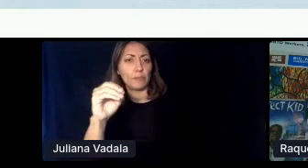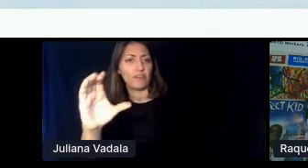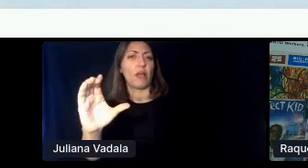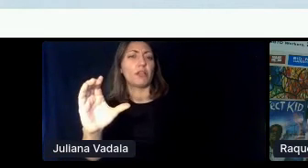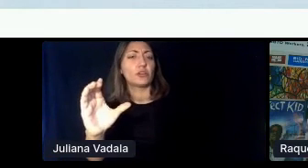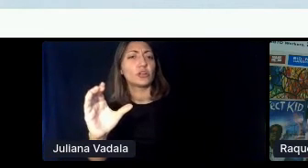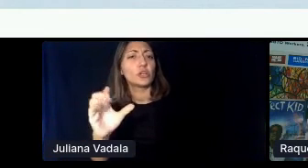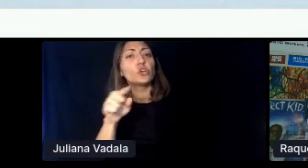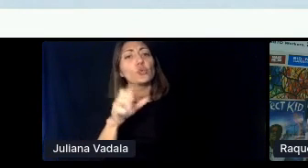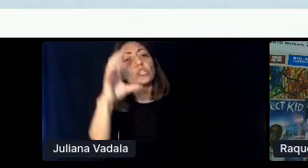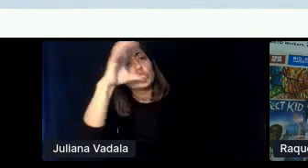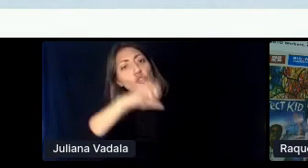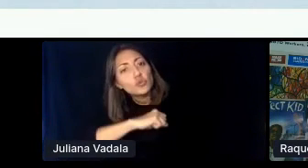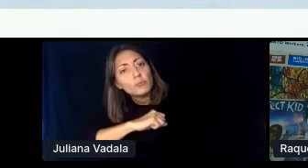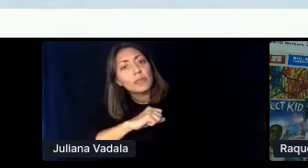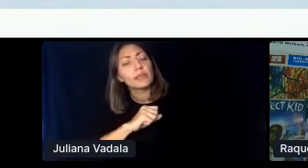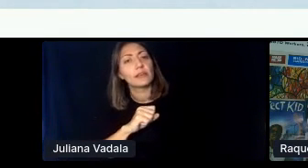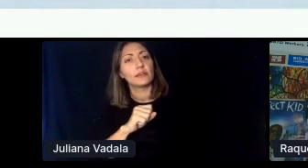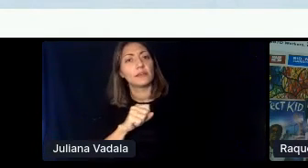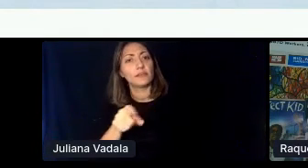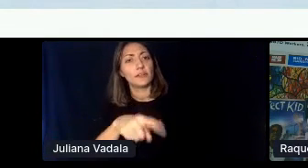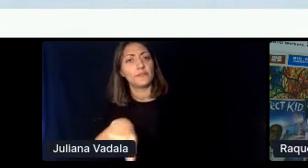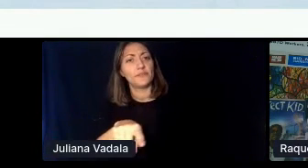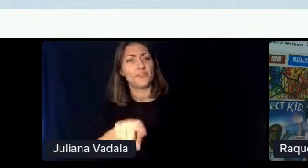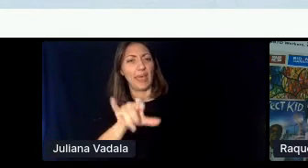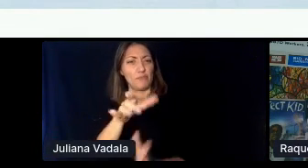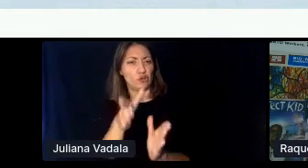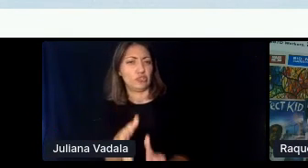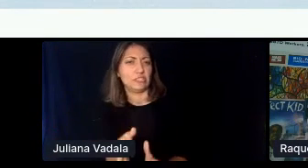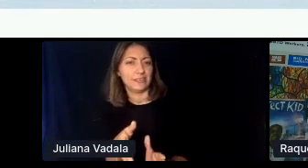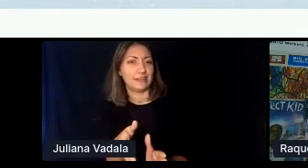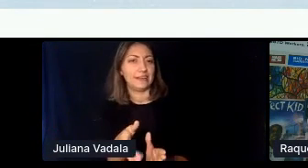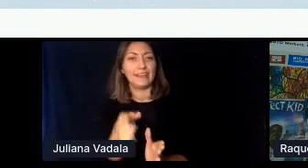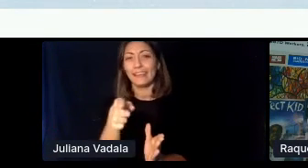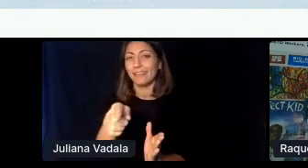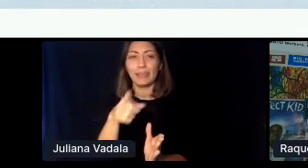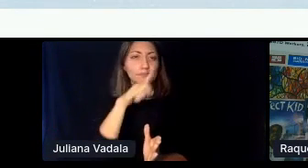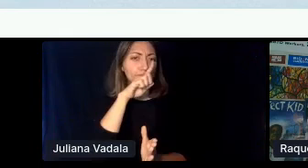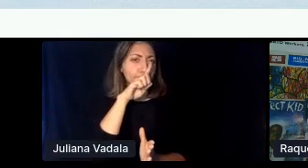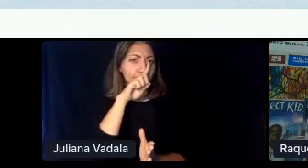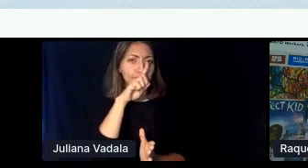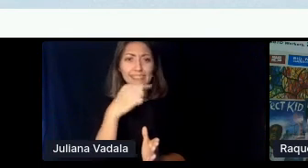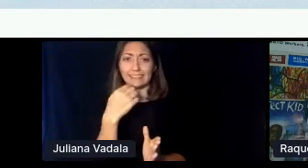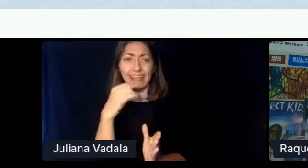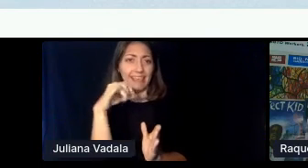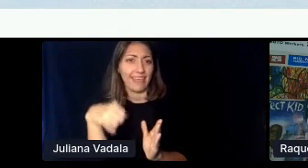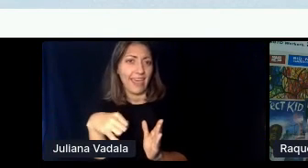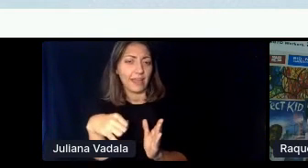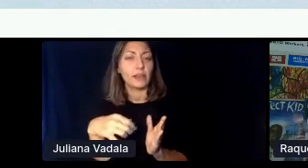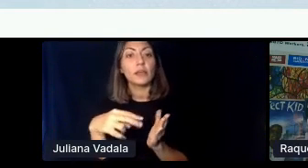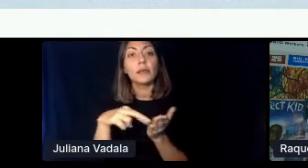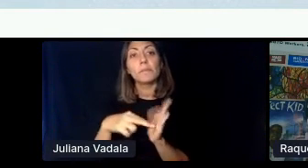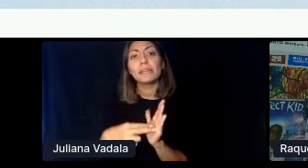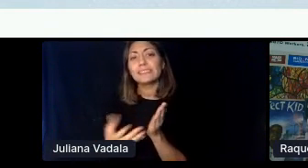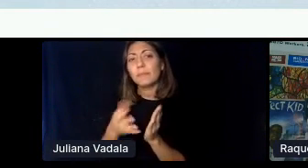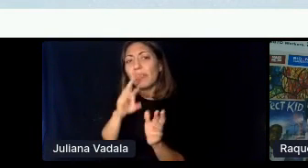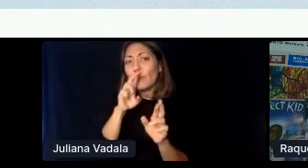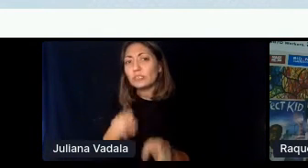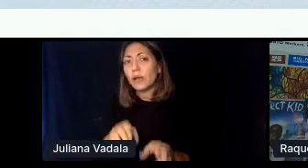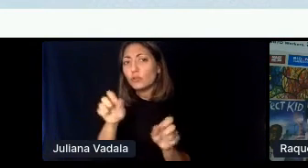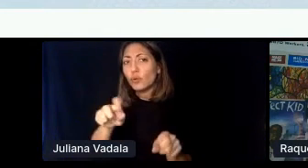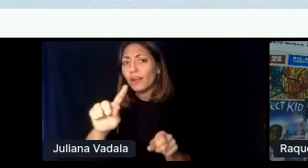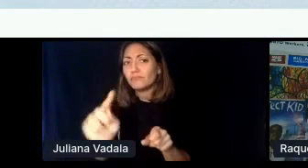voter has expressed their values about. And if the voter is indeed a person of color but hasn't said so explicitly, this response could come